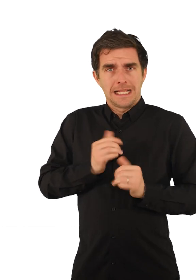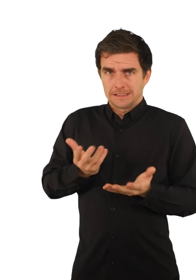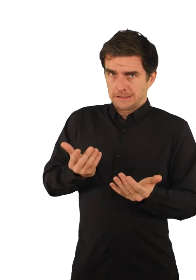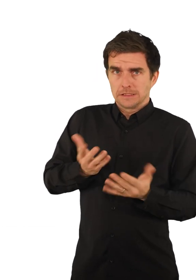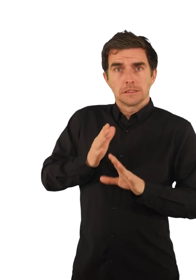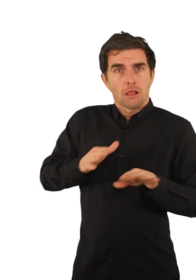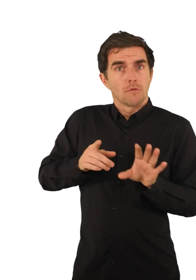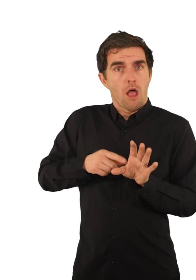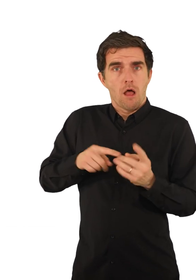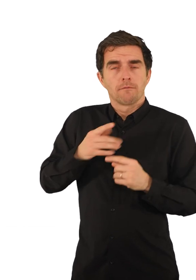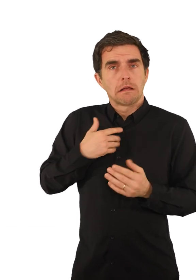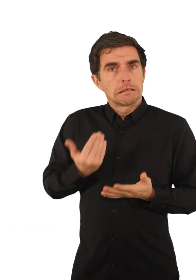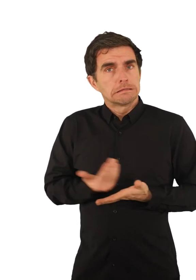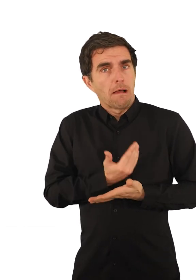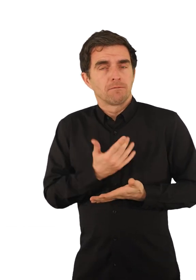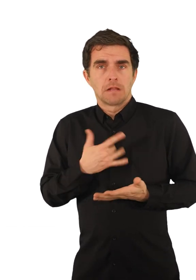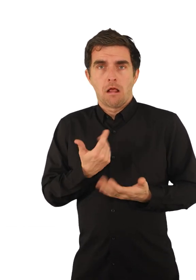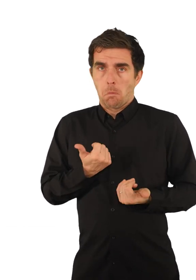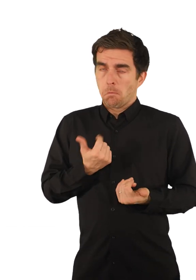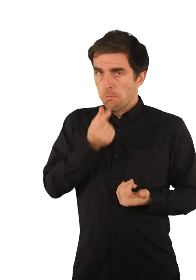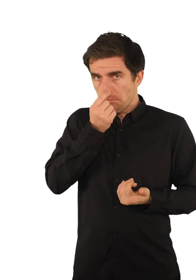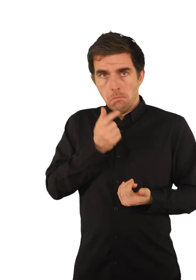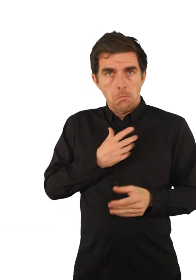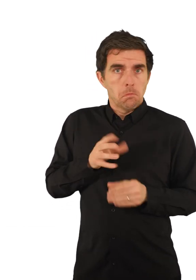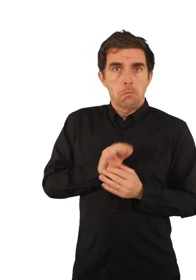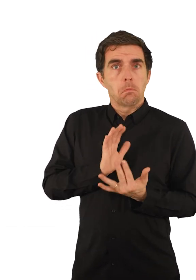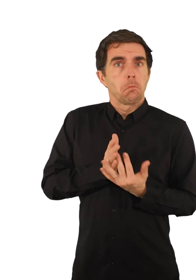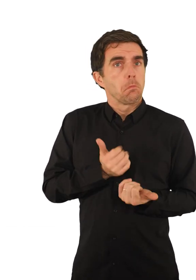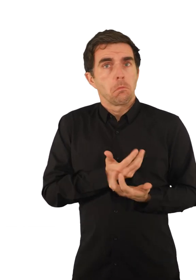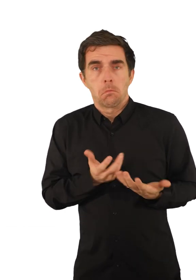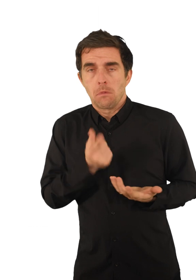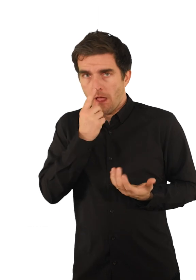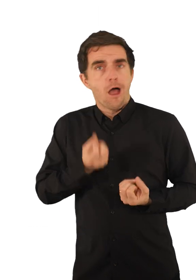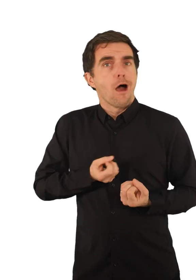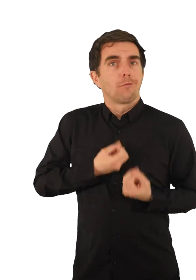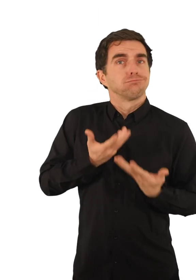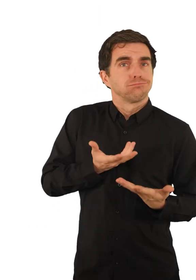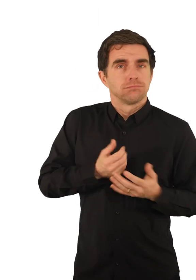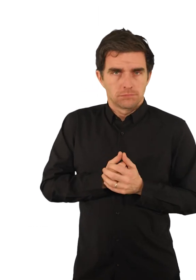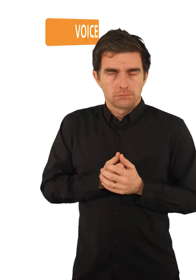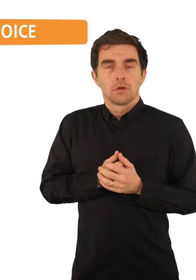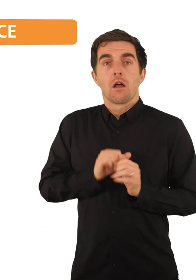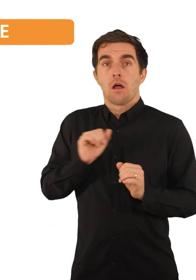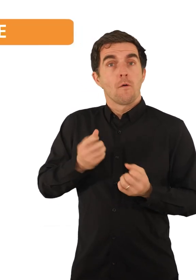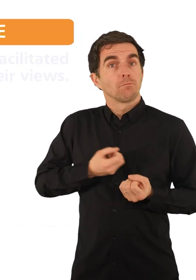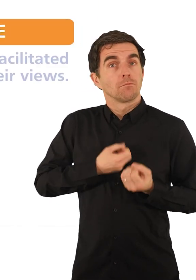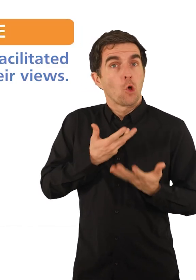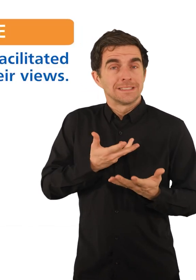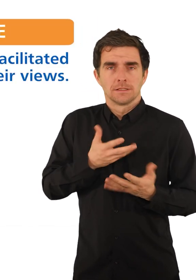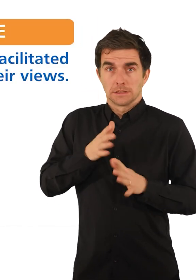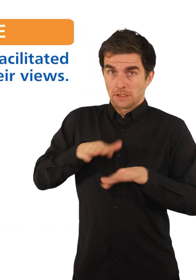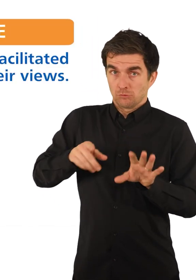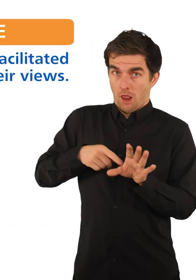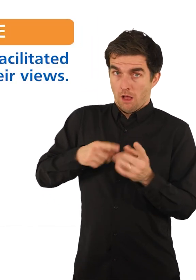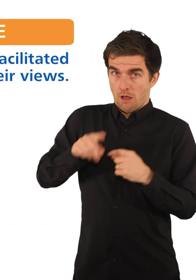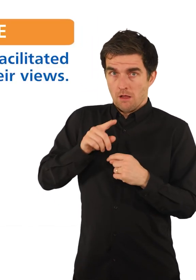Space. Children and young people must be given safe and inclusive spaces to form and express their views. Voice.